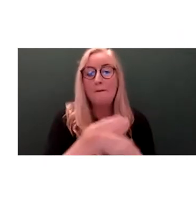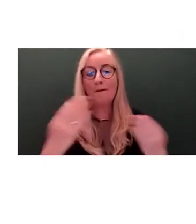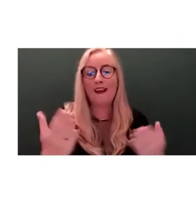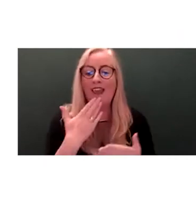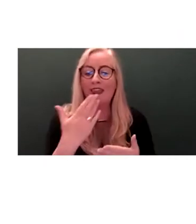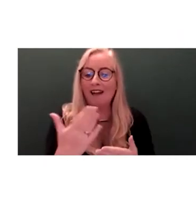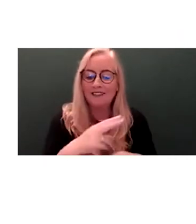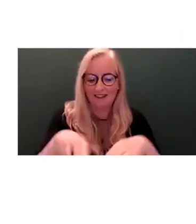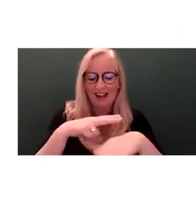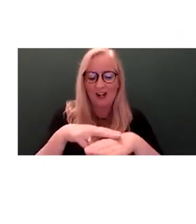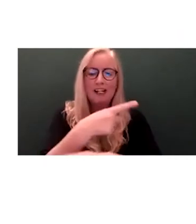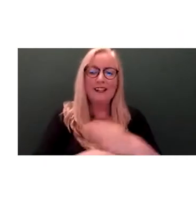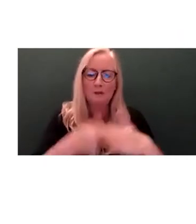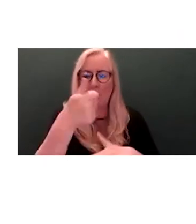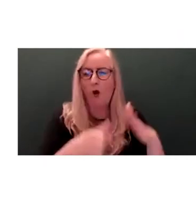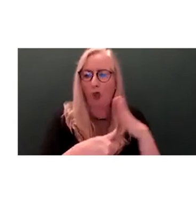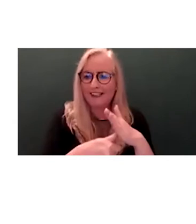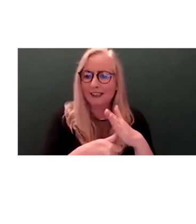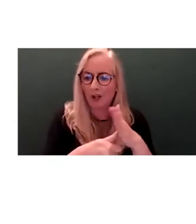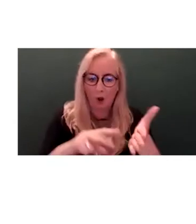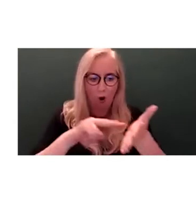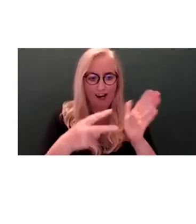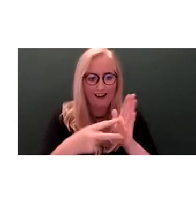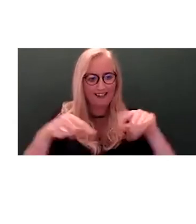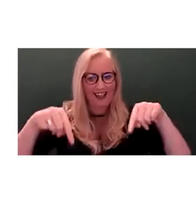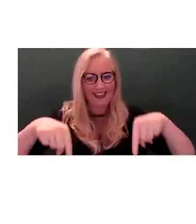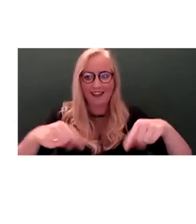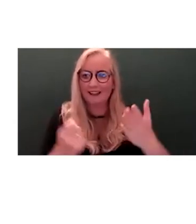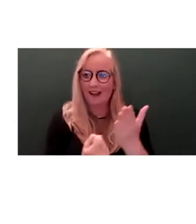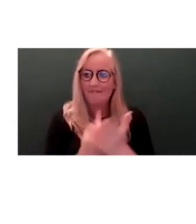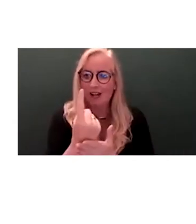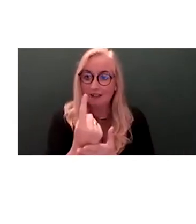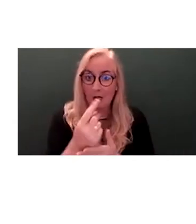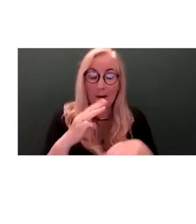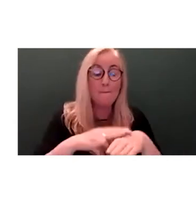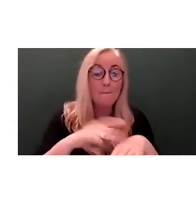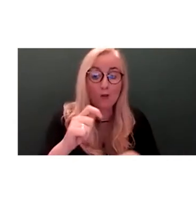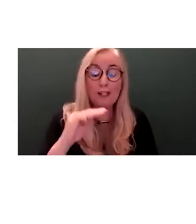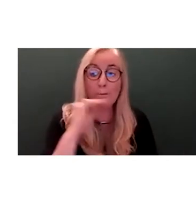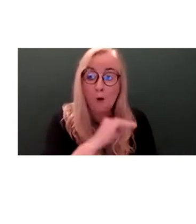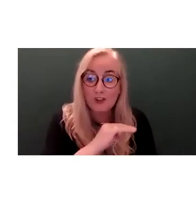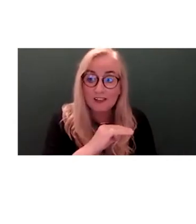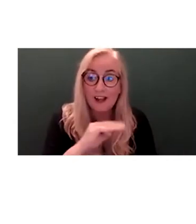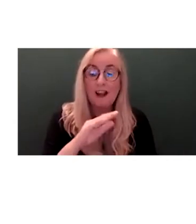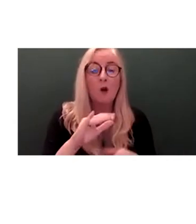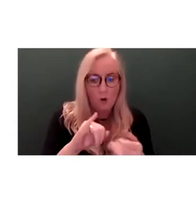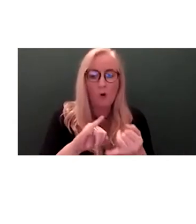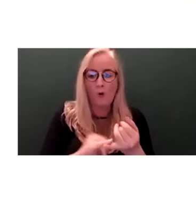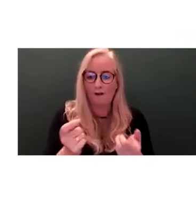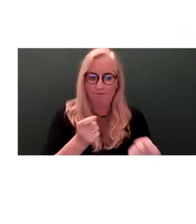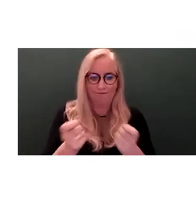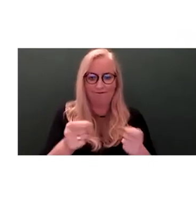the National Disability Authority for organizing this event, but actually most importantly, for the collaboration for this